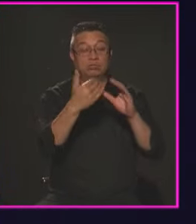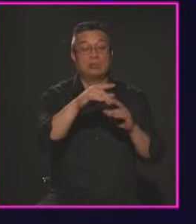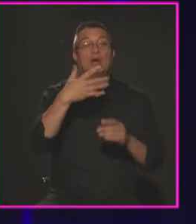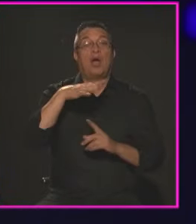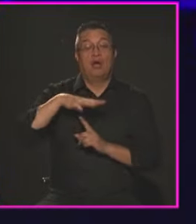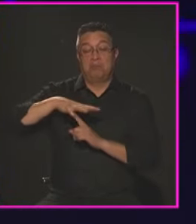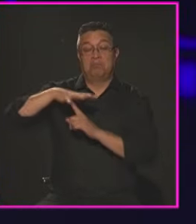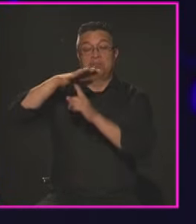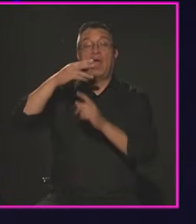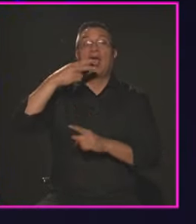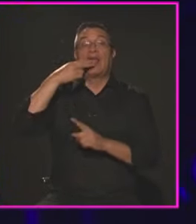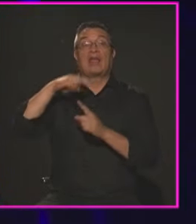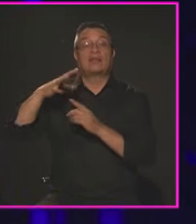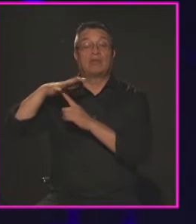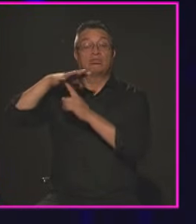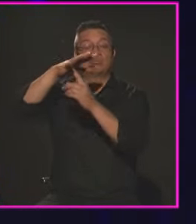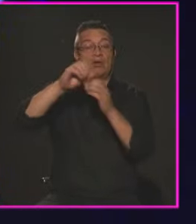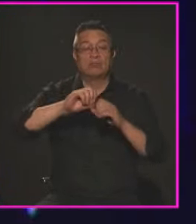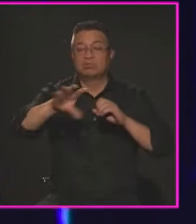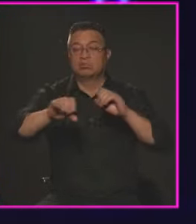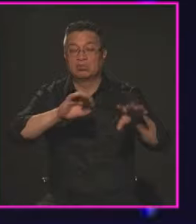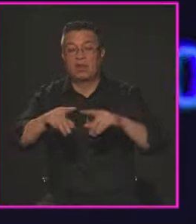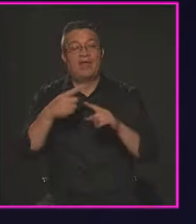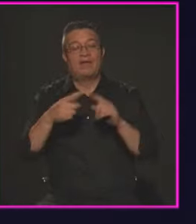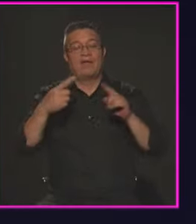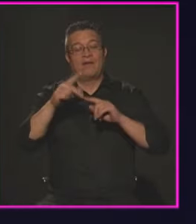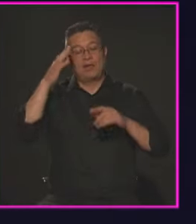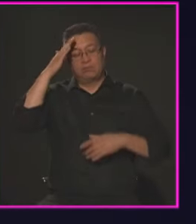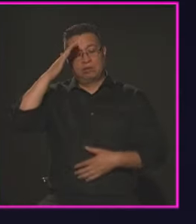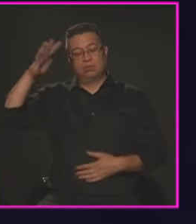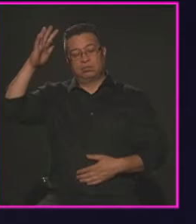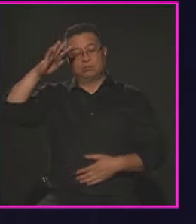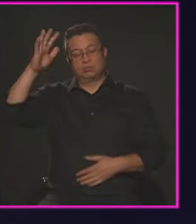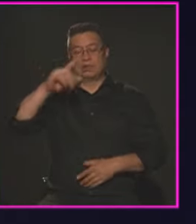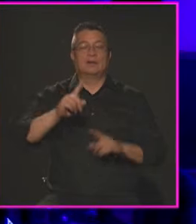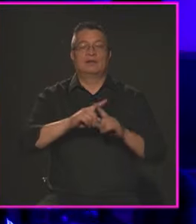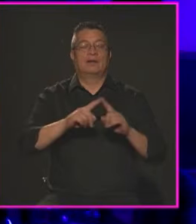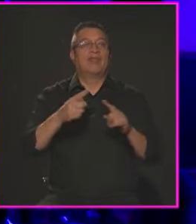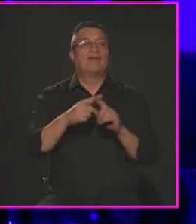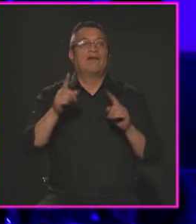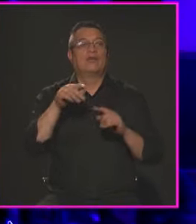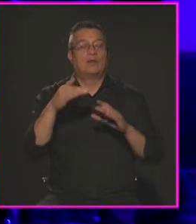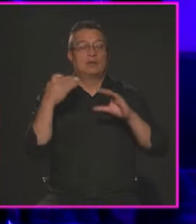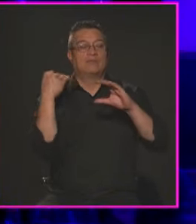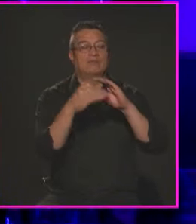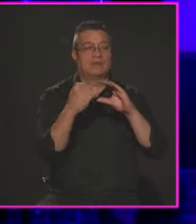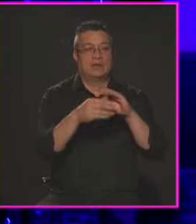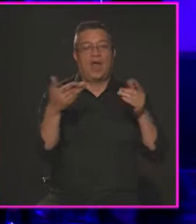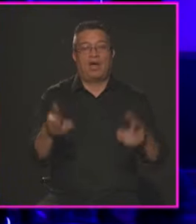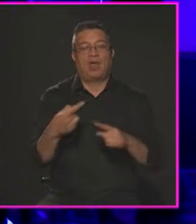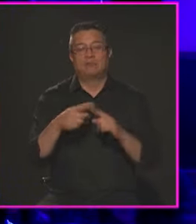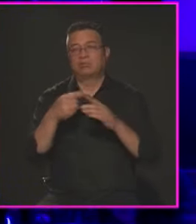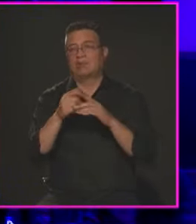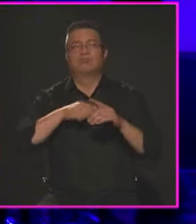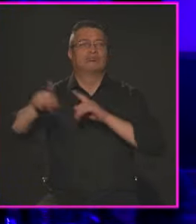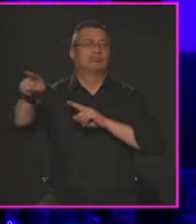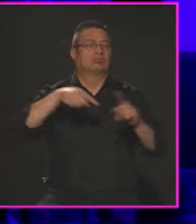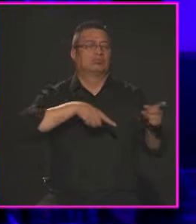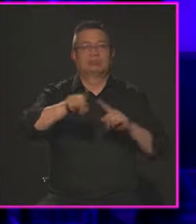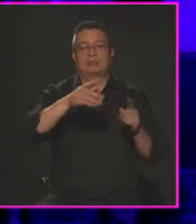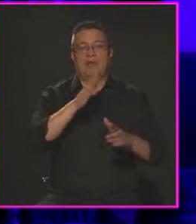far from the email and from the internet, as you can see. So nobody had been able to predict in 1900 the laptop